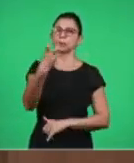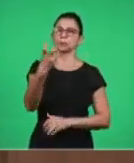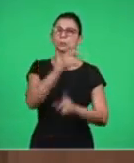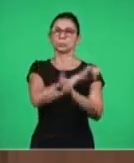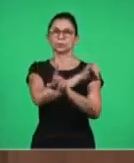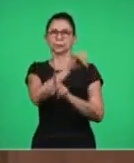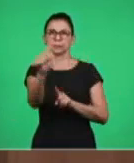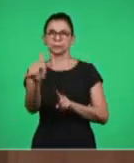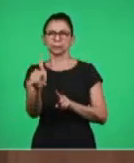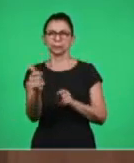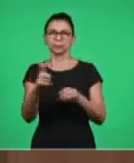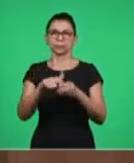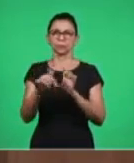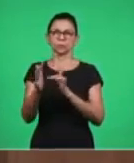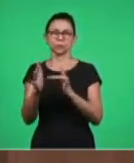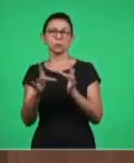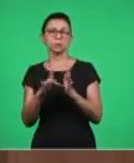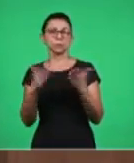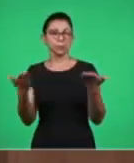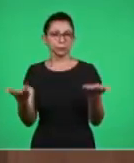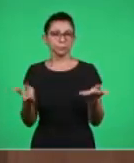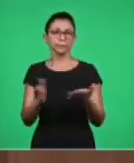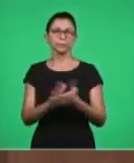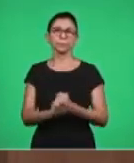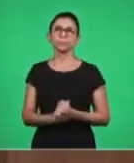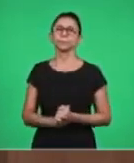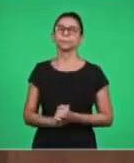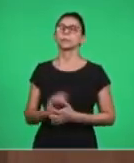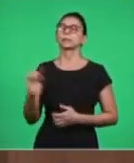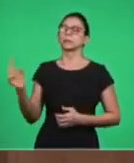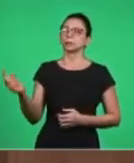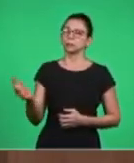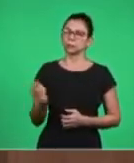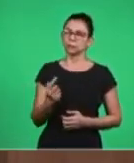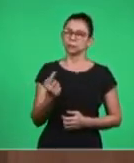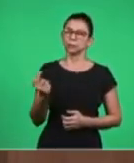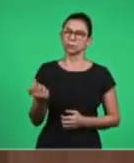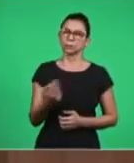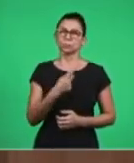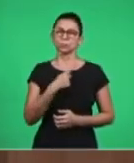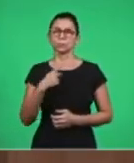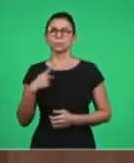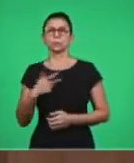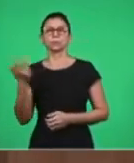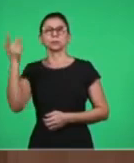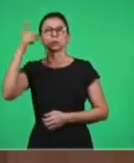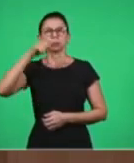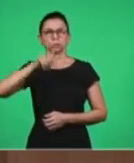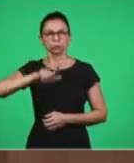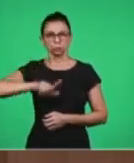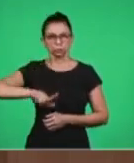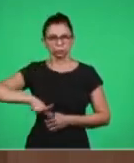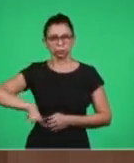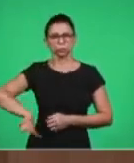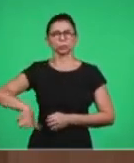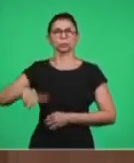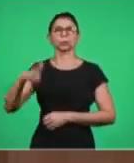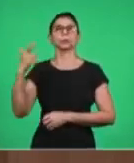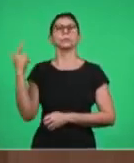church itself, the one who are listening to us. They will have the means to reproduce, and that's what we